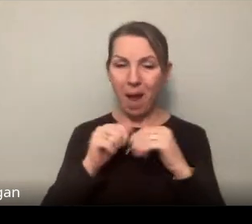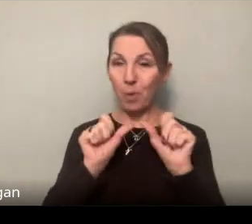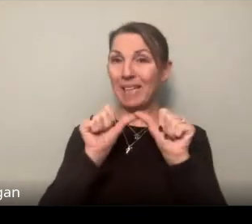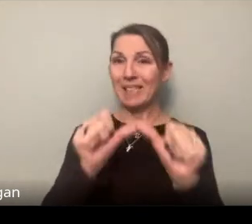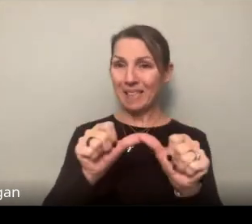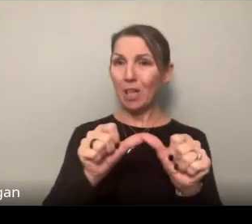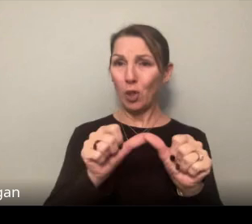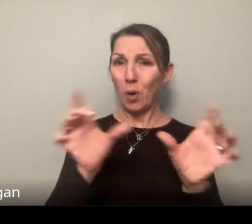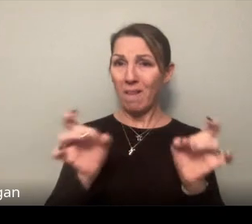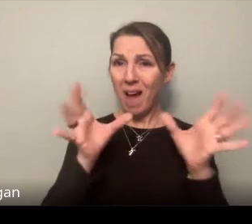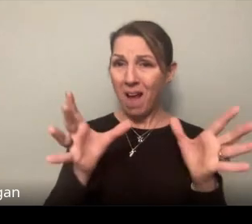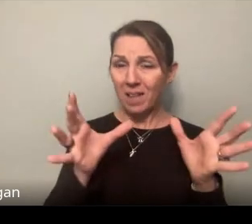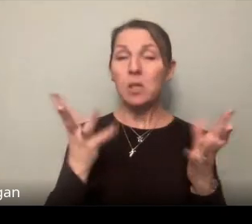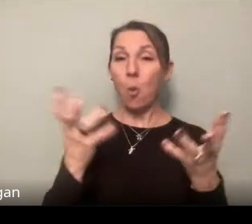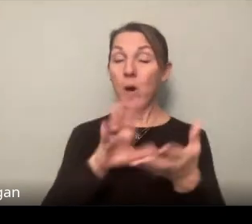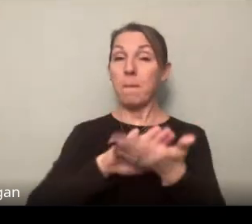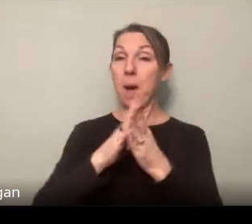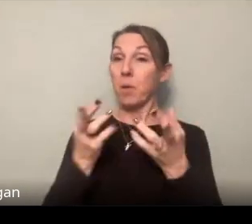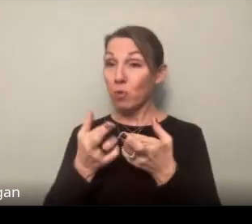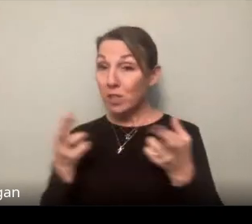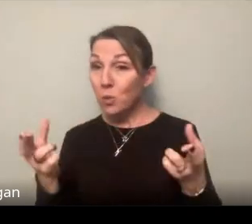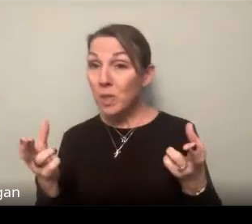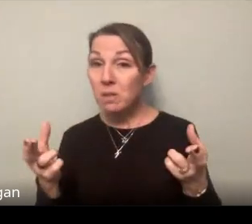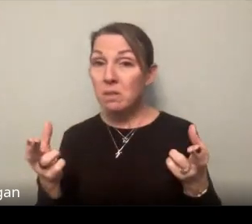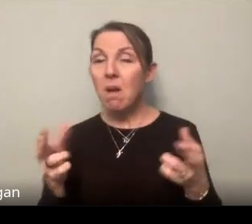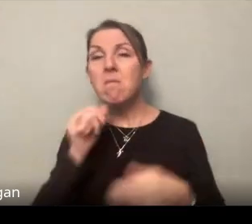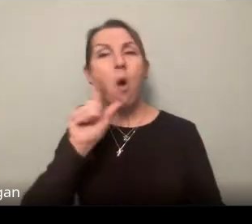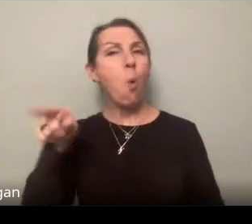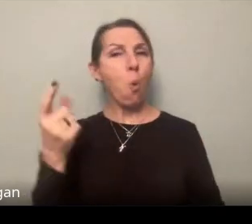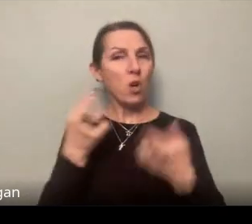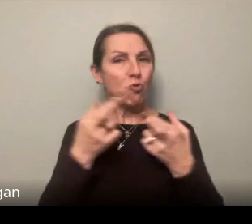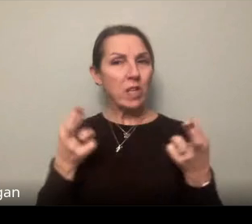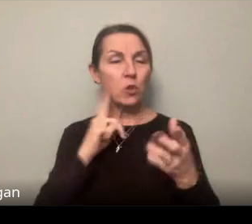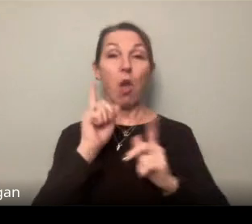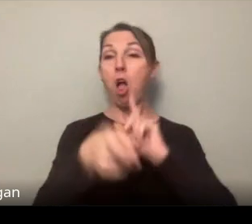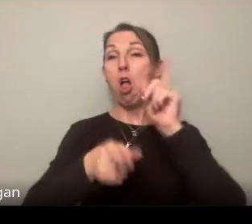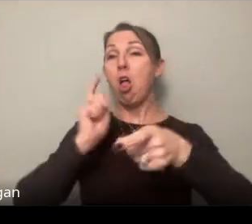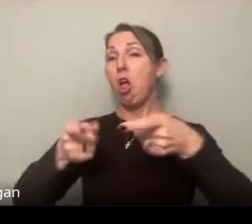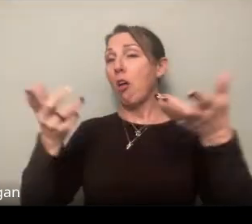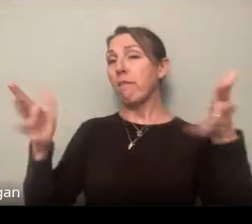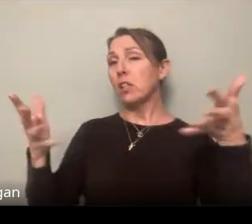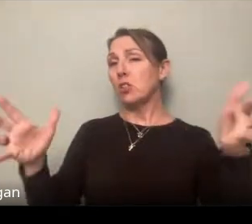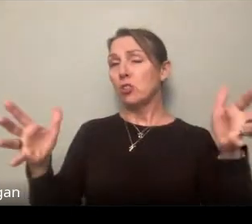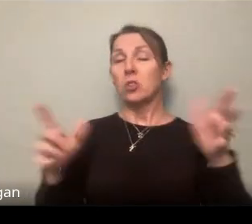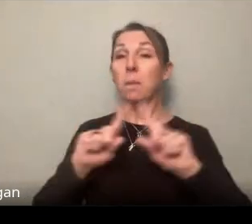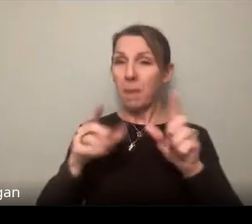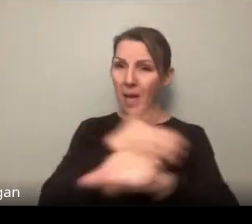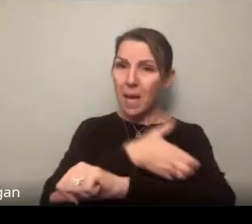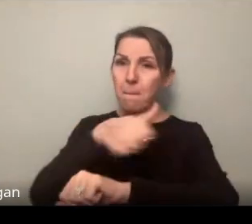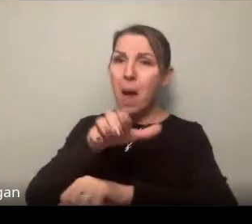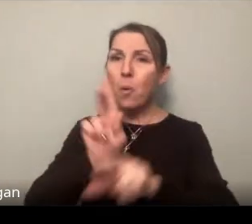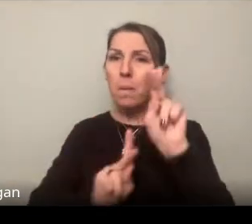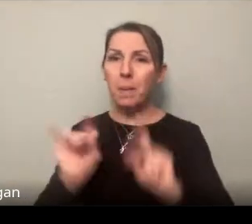So wanted to be a resource, but not just a resource that just handed out things, a resource that like empowered folks.